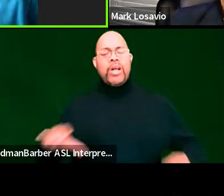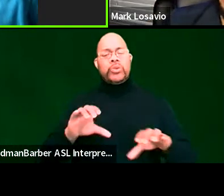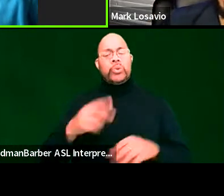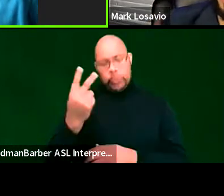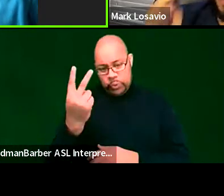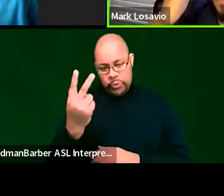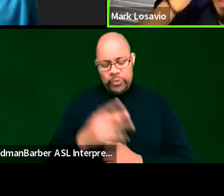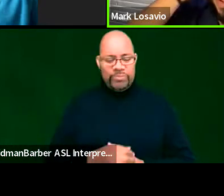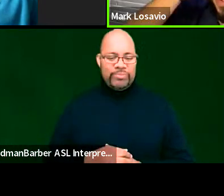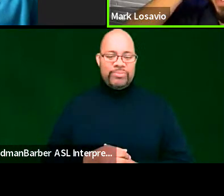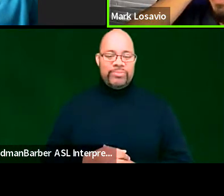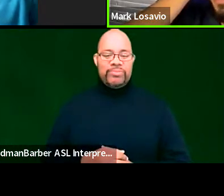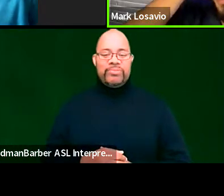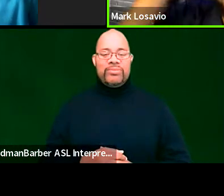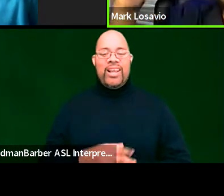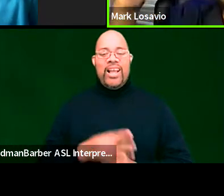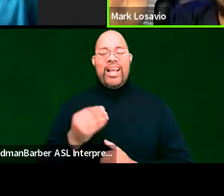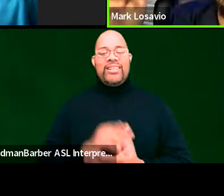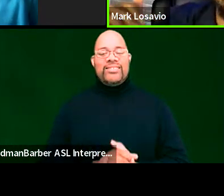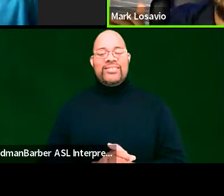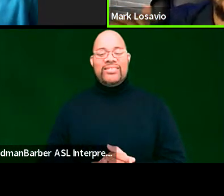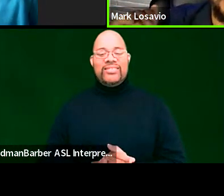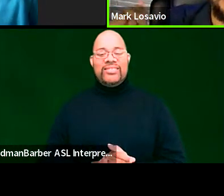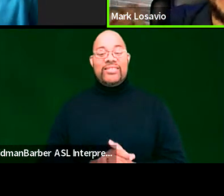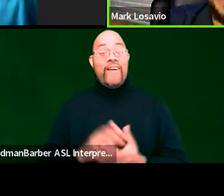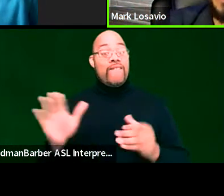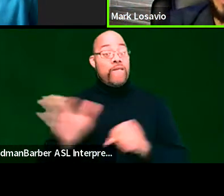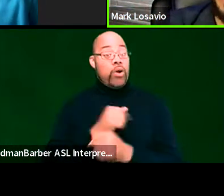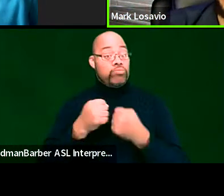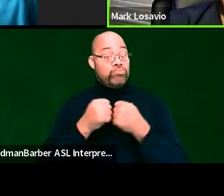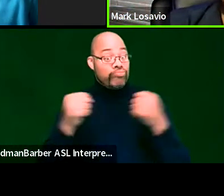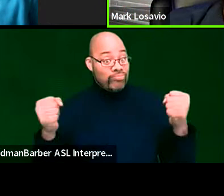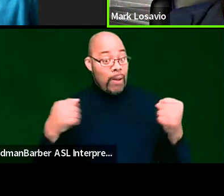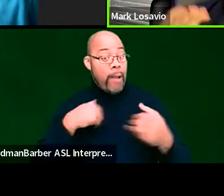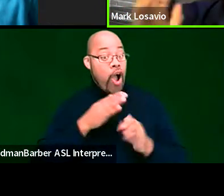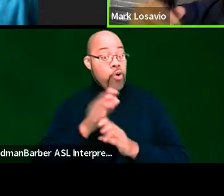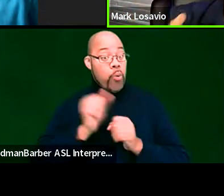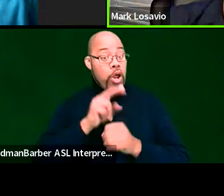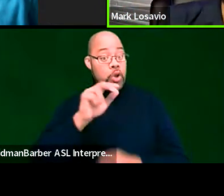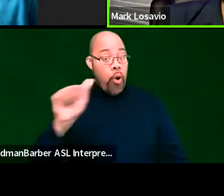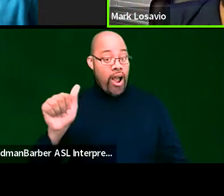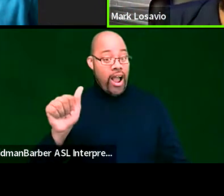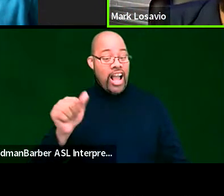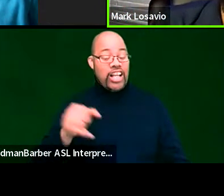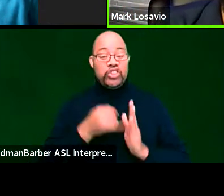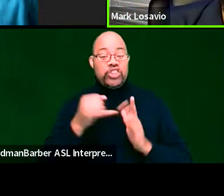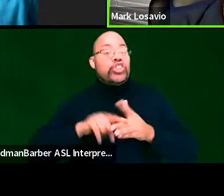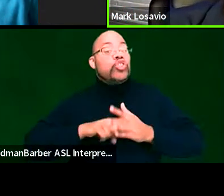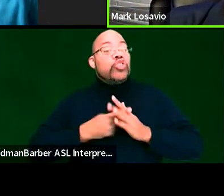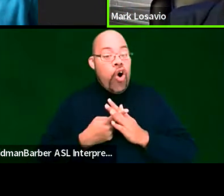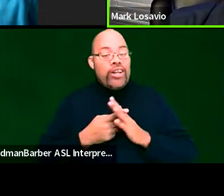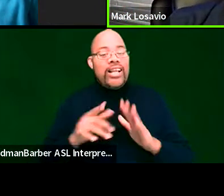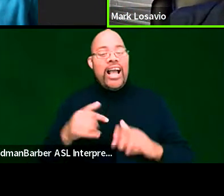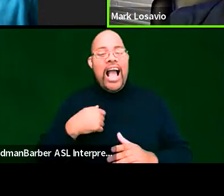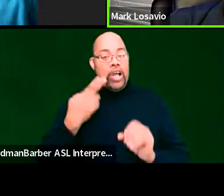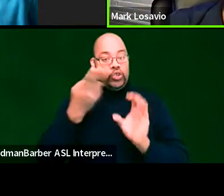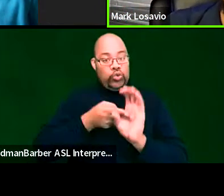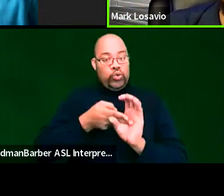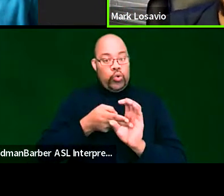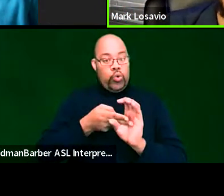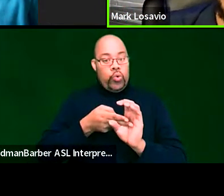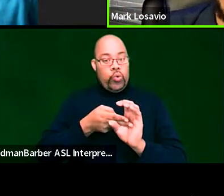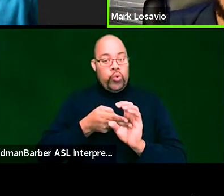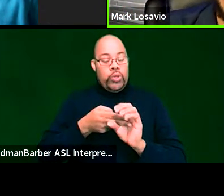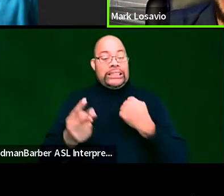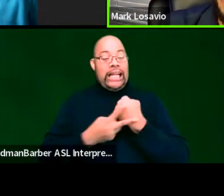I'll just do two. Okay. And full disclosure, my career with NOAA is just beginning. I joined the